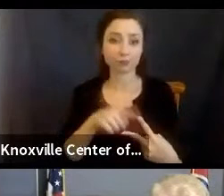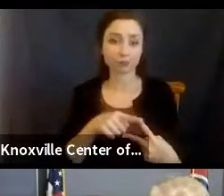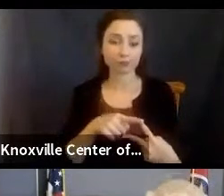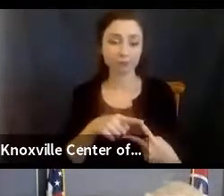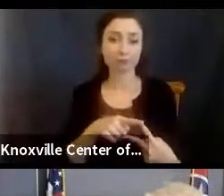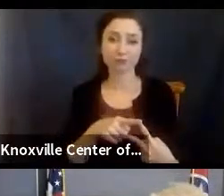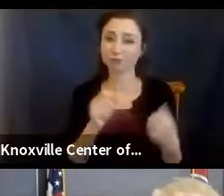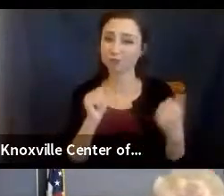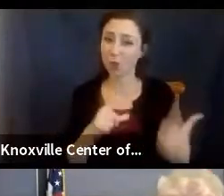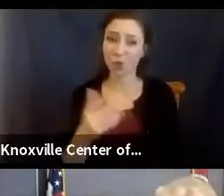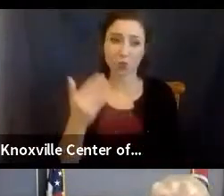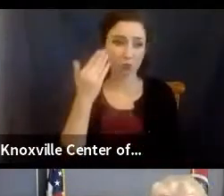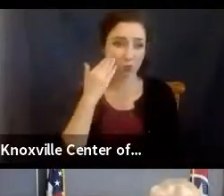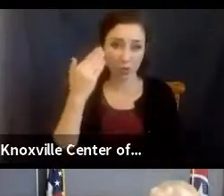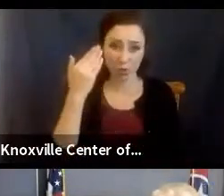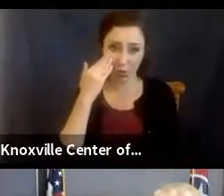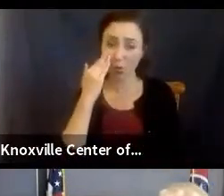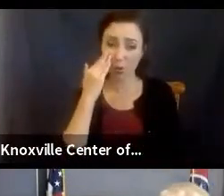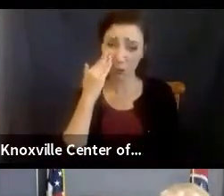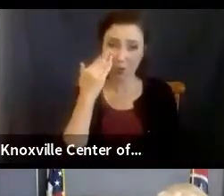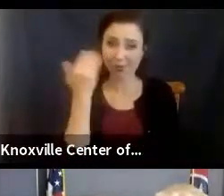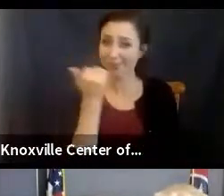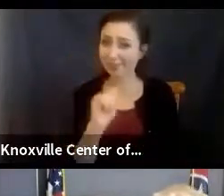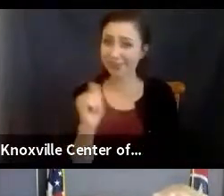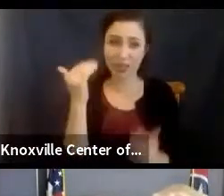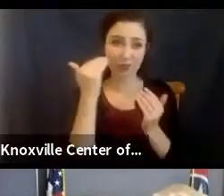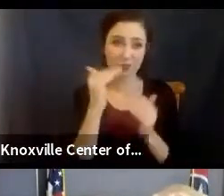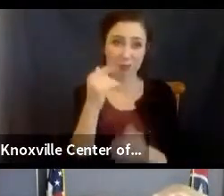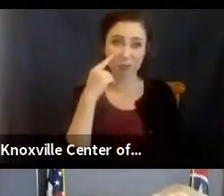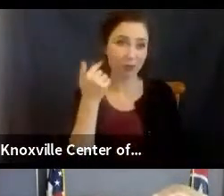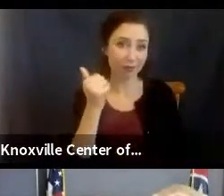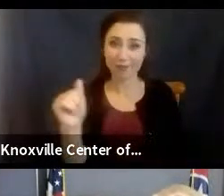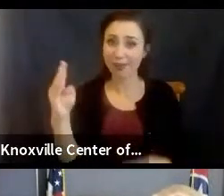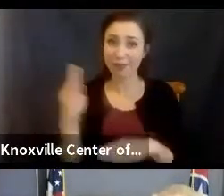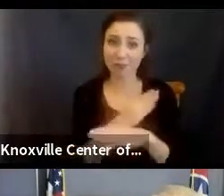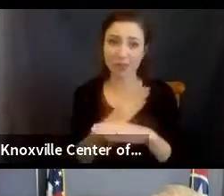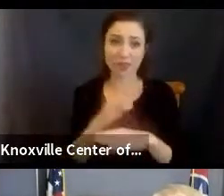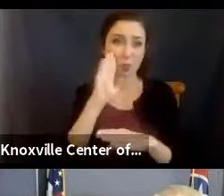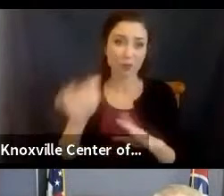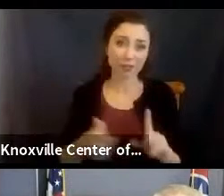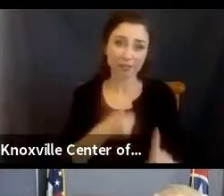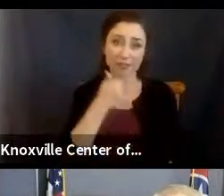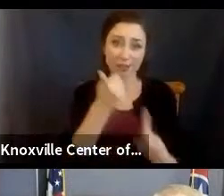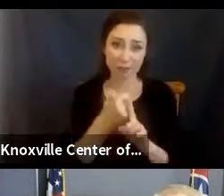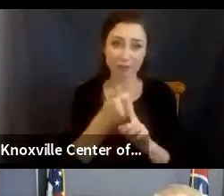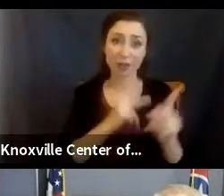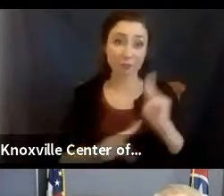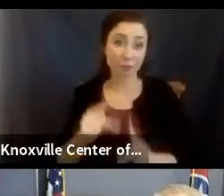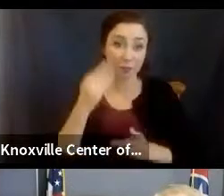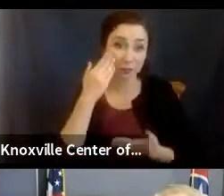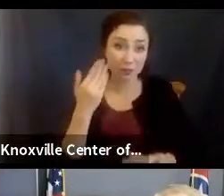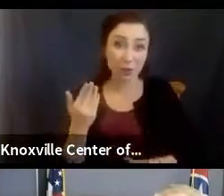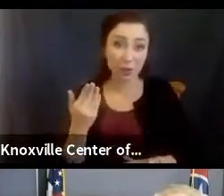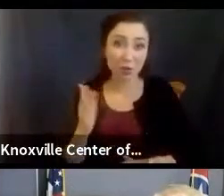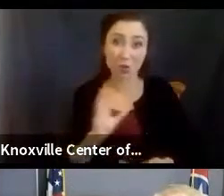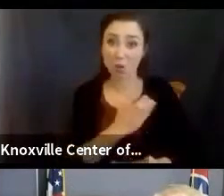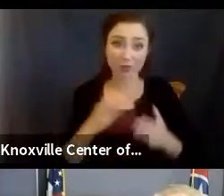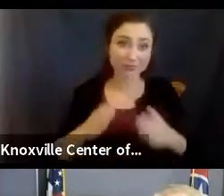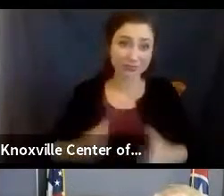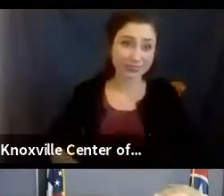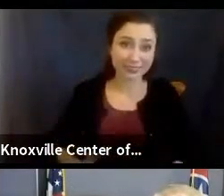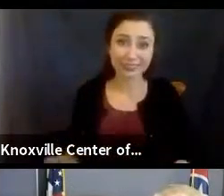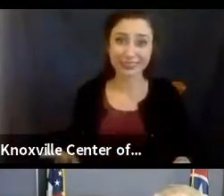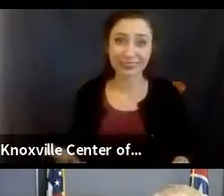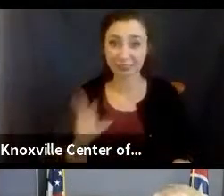painfully aware that any restrictions on any business is going to impact people we know, our fellow